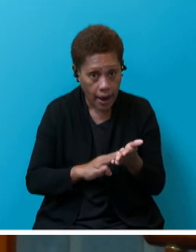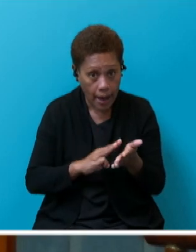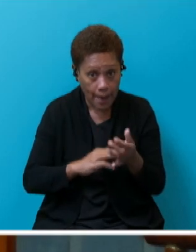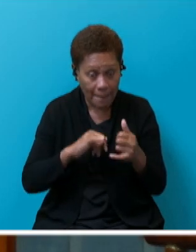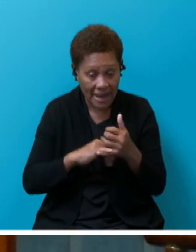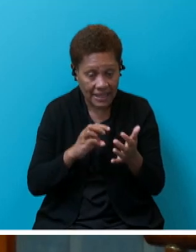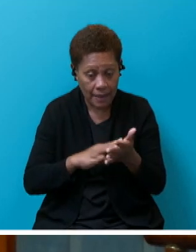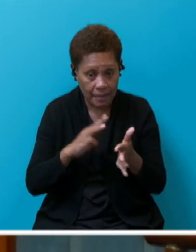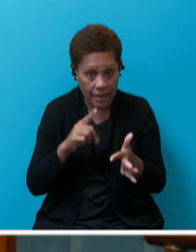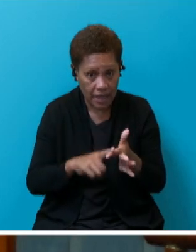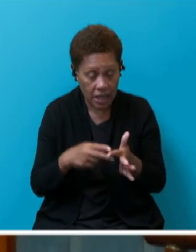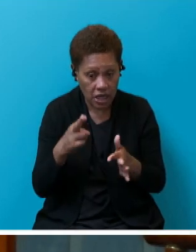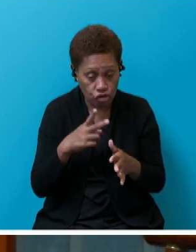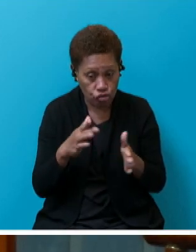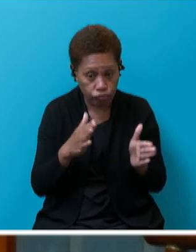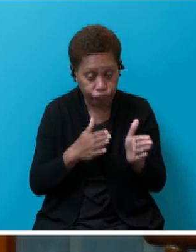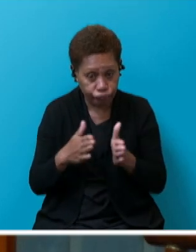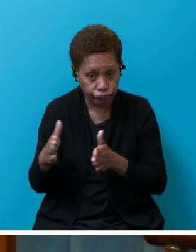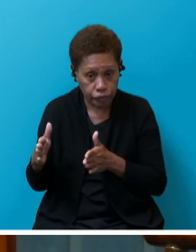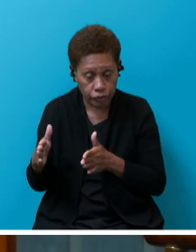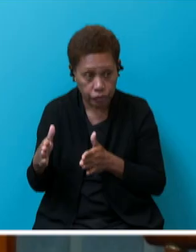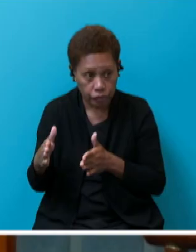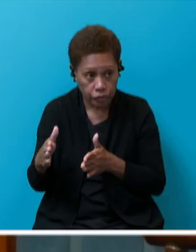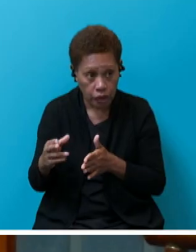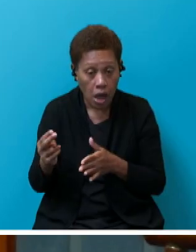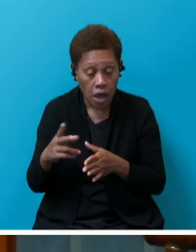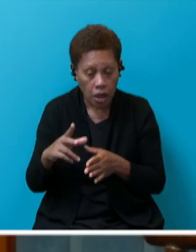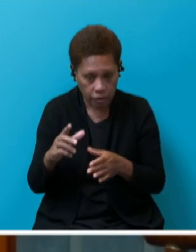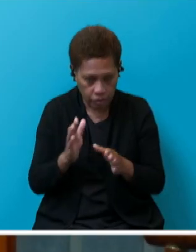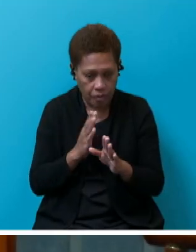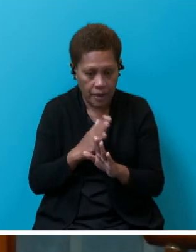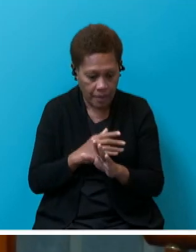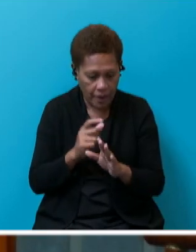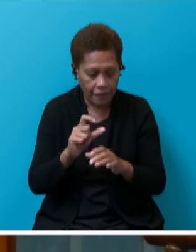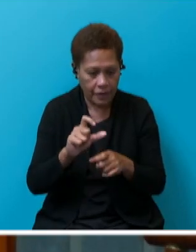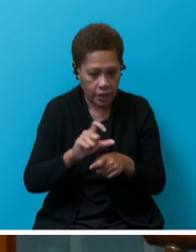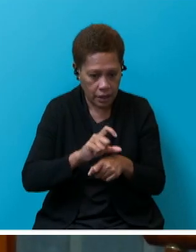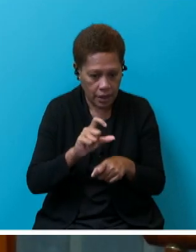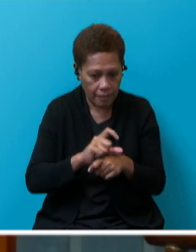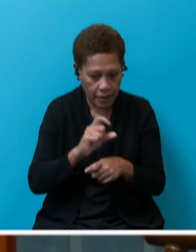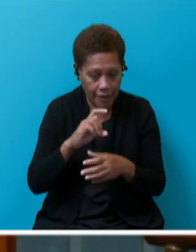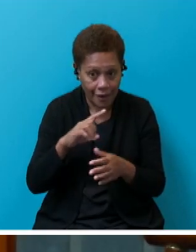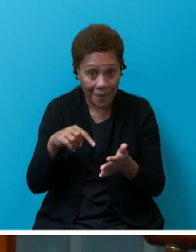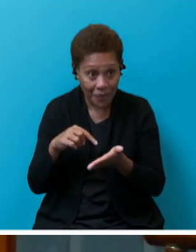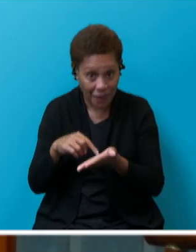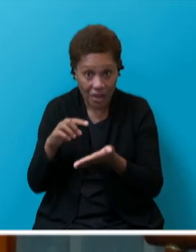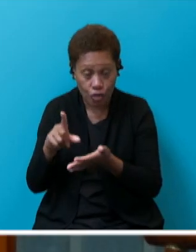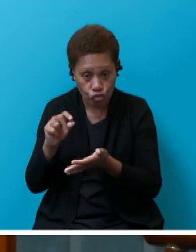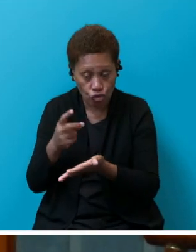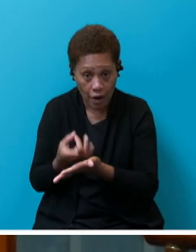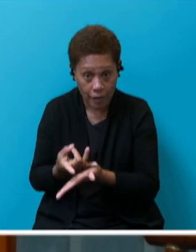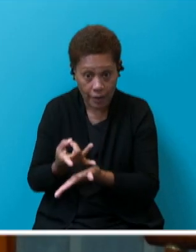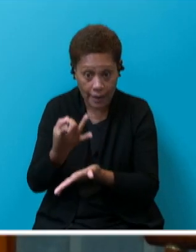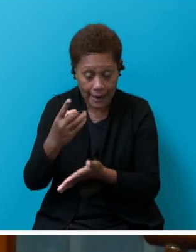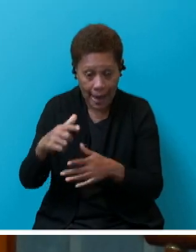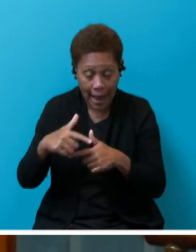MSMEs to move to be a private company to raise funds through those level of investors,